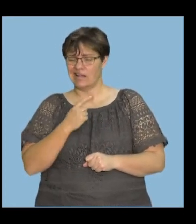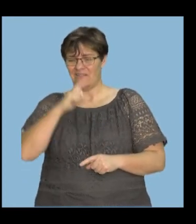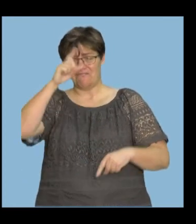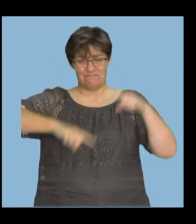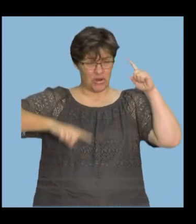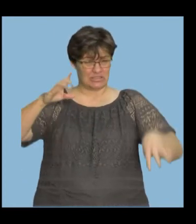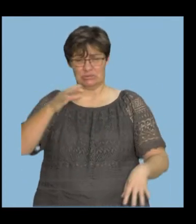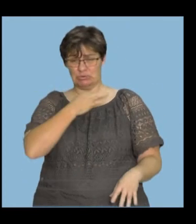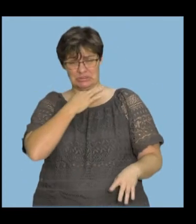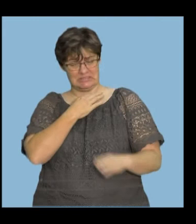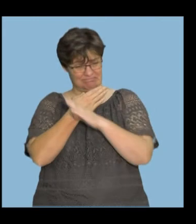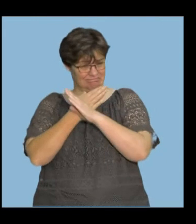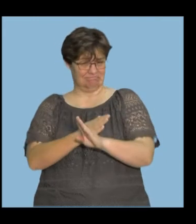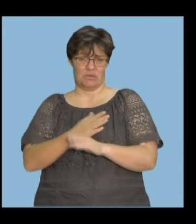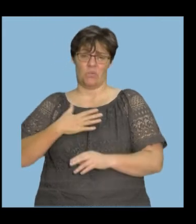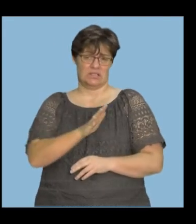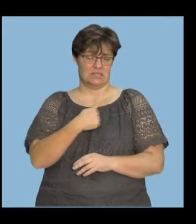volatility, which is risk.